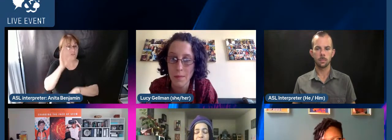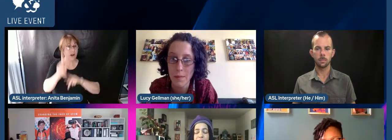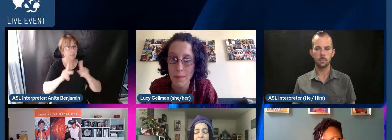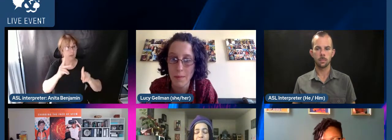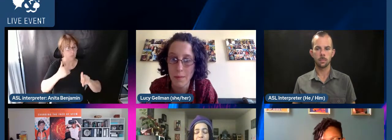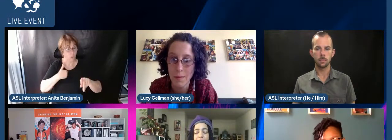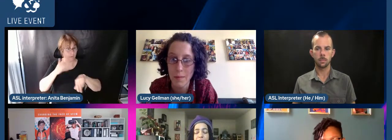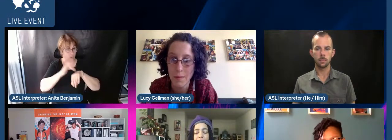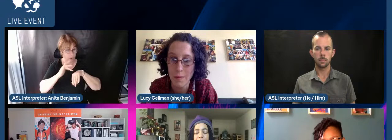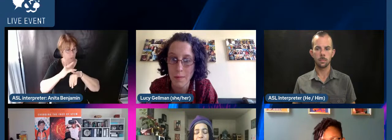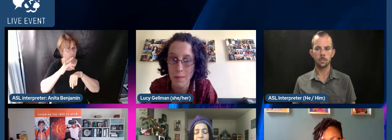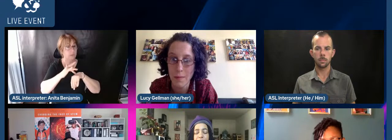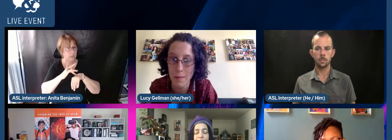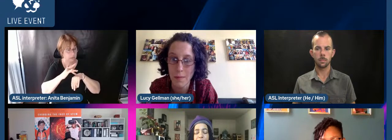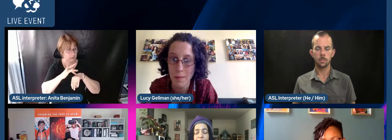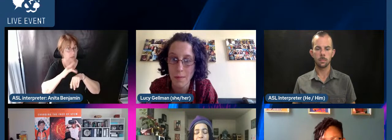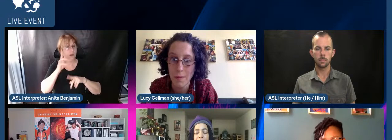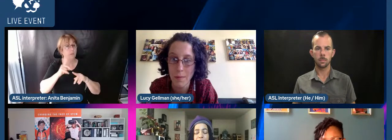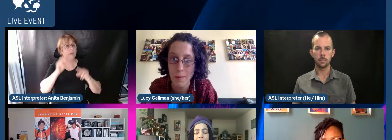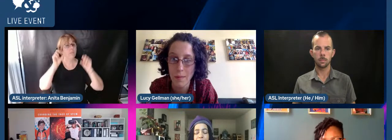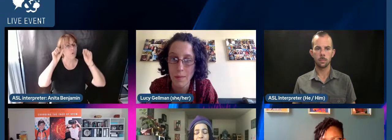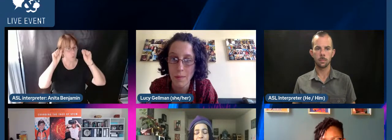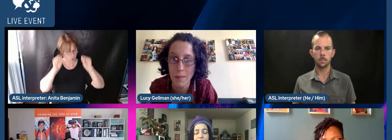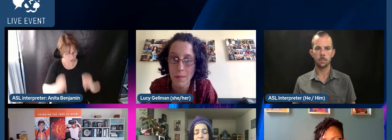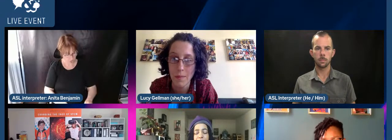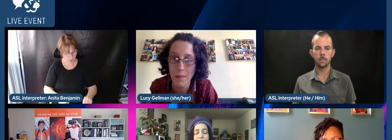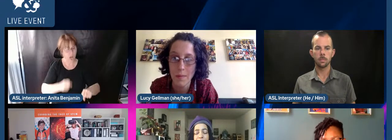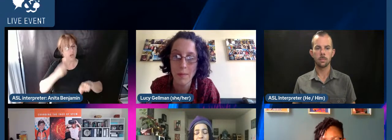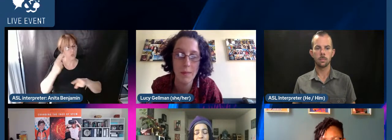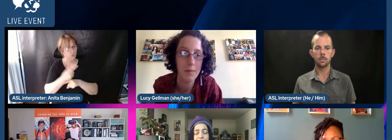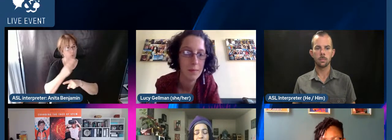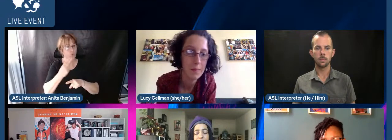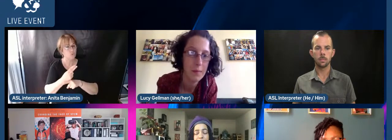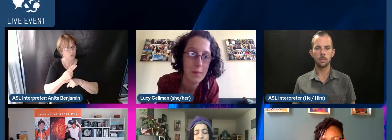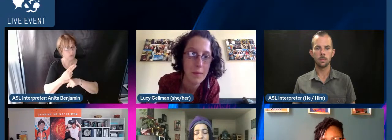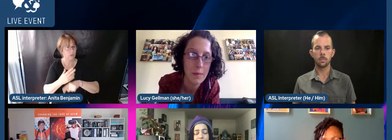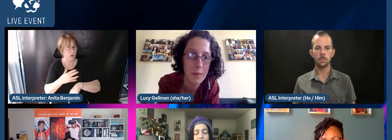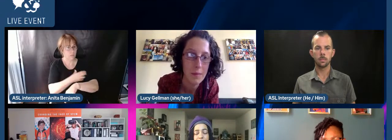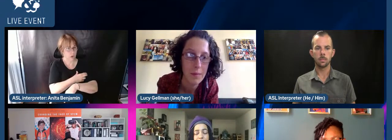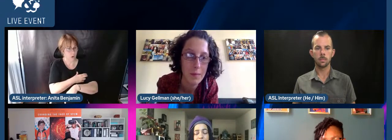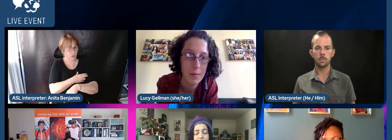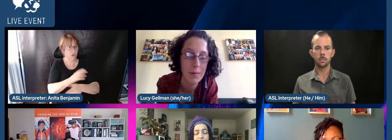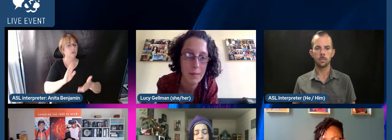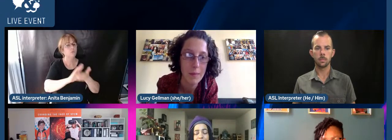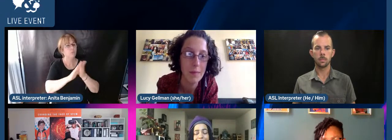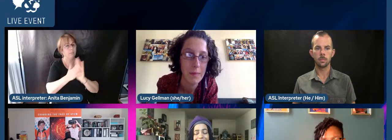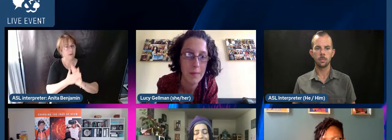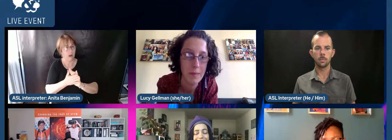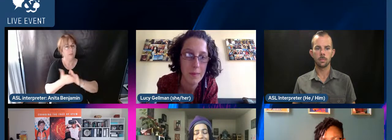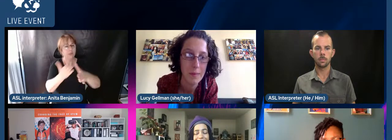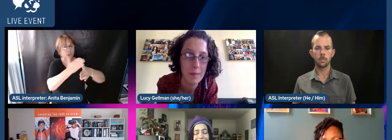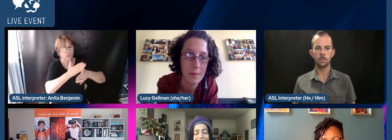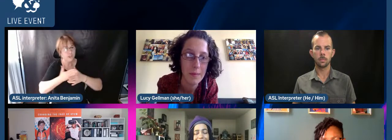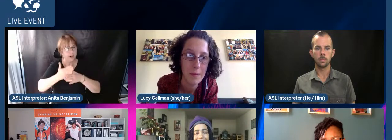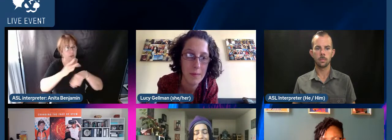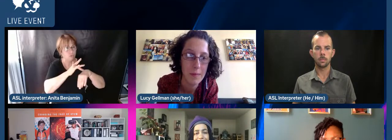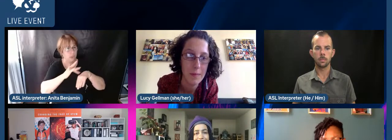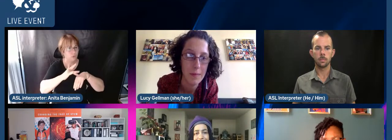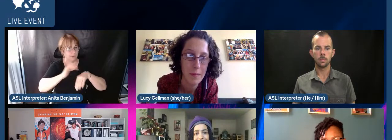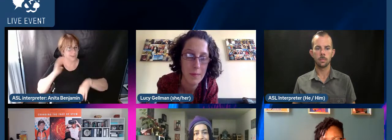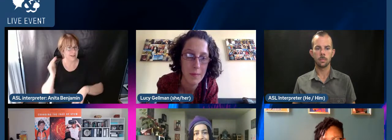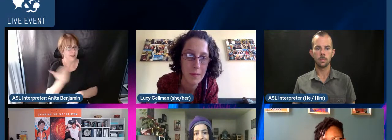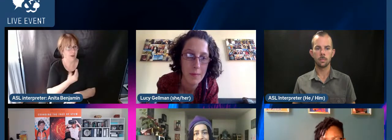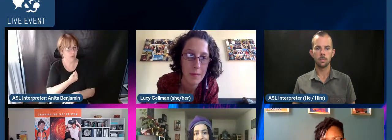resources that can then leverage them, that they become our resources. And meet people where